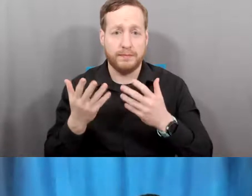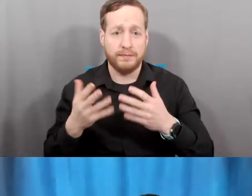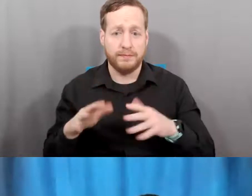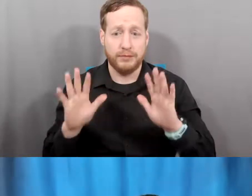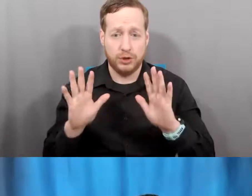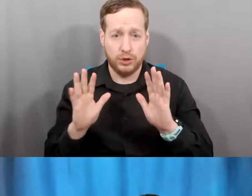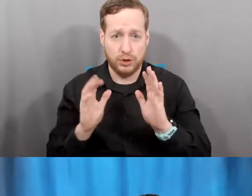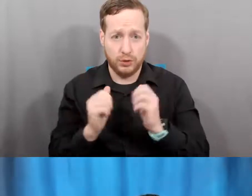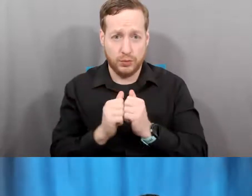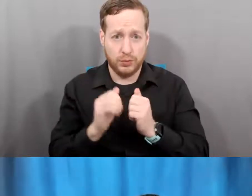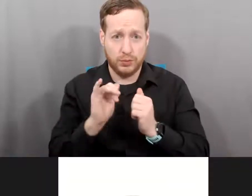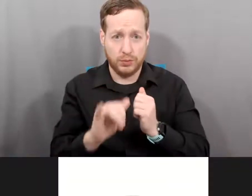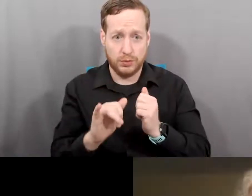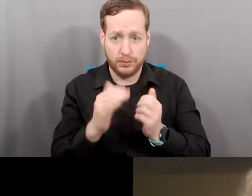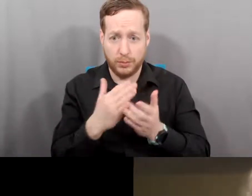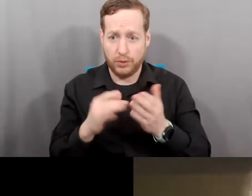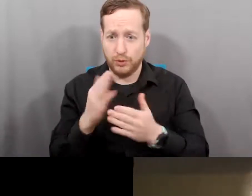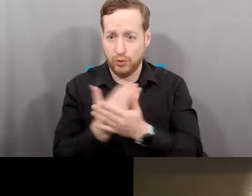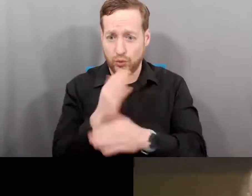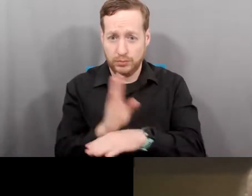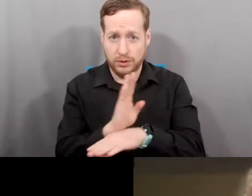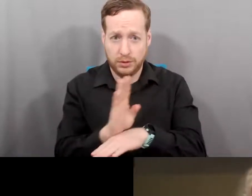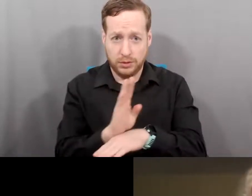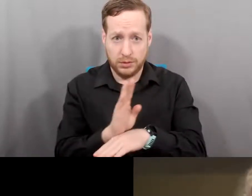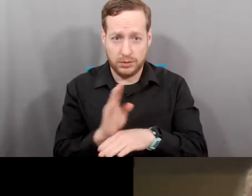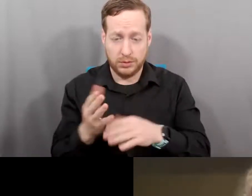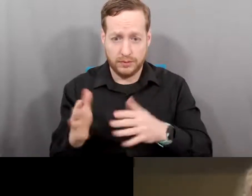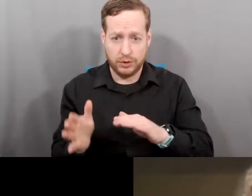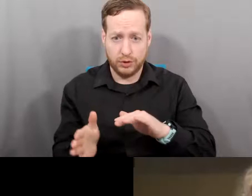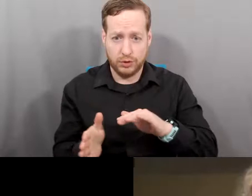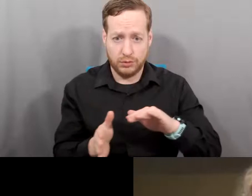Tim is saying, I think we're finished with that agenda item.